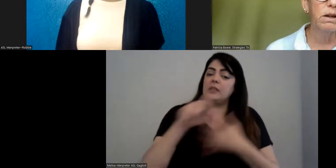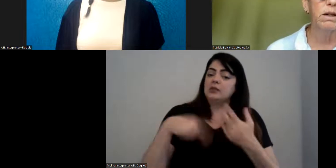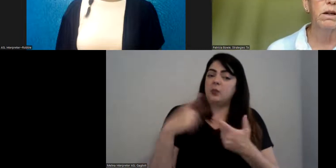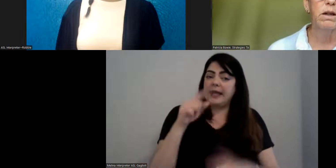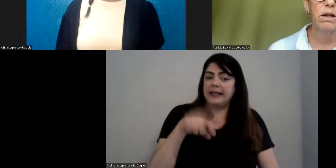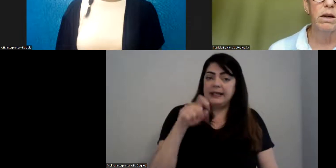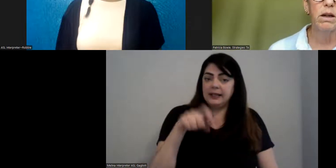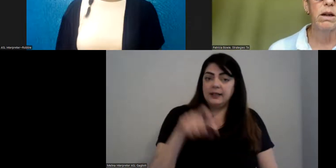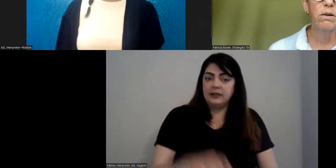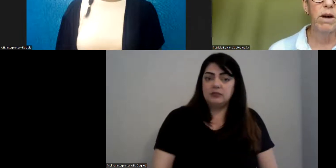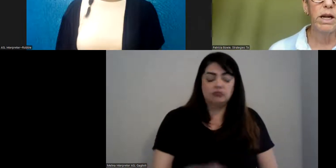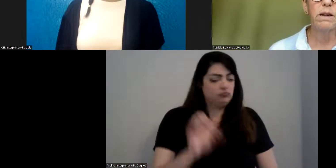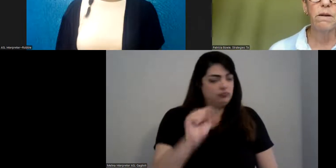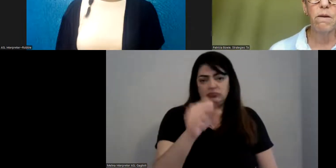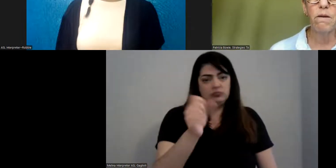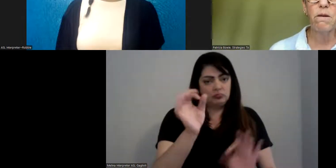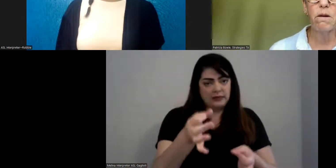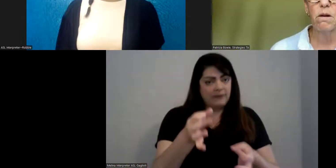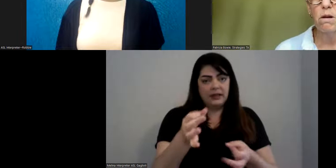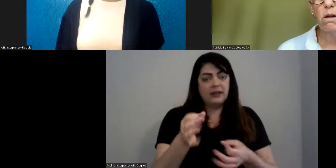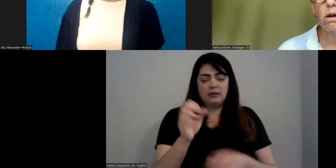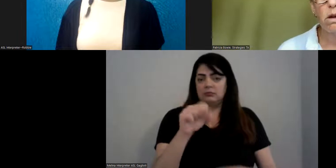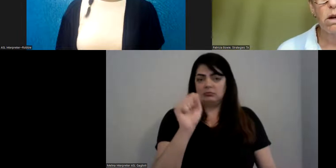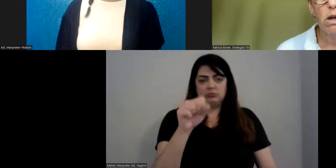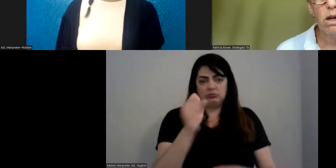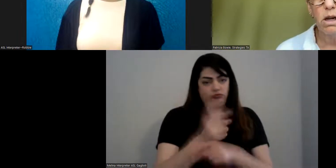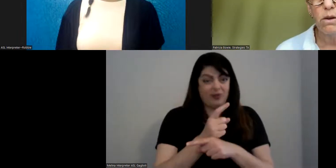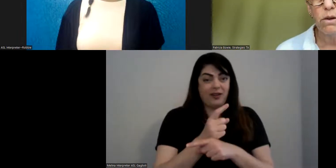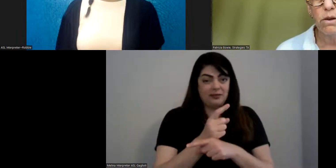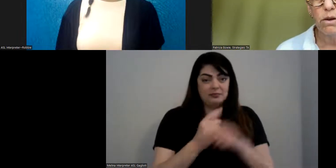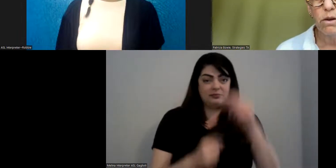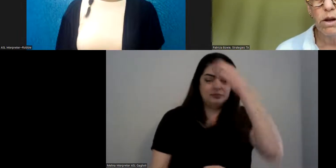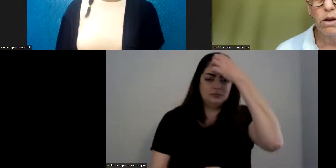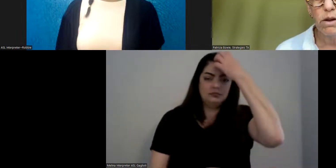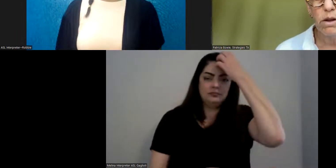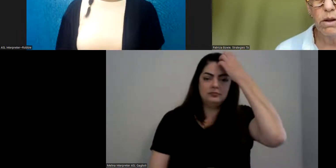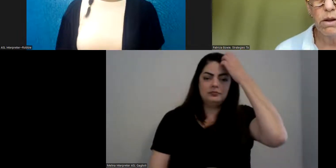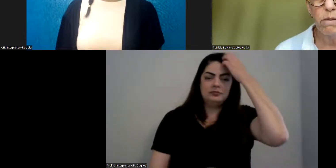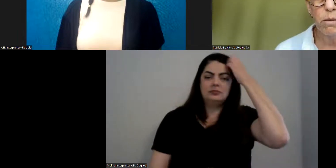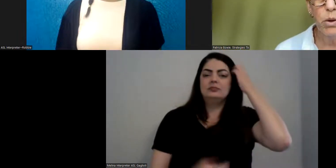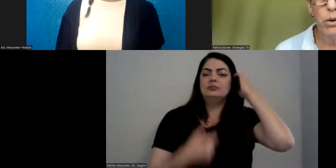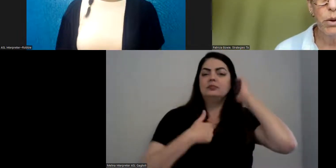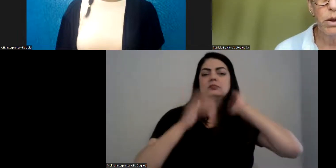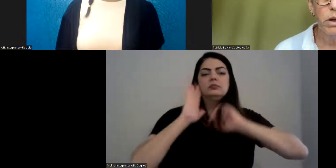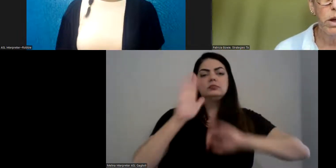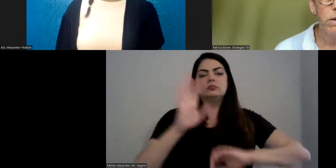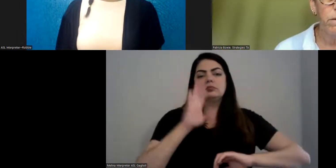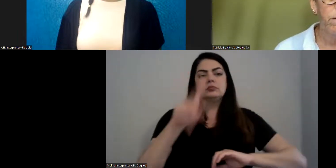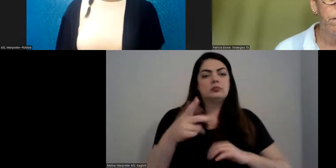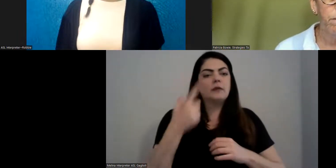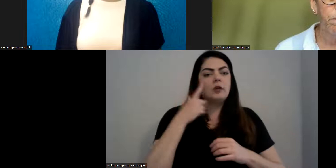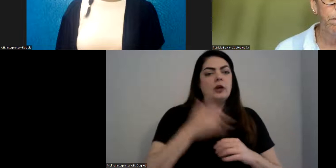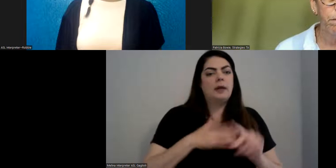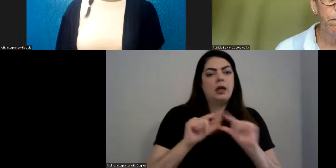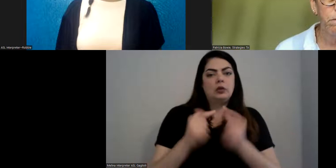Absolutely. Right? I'll just jump in and add for my group, very similar themes, but it was